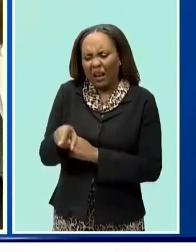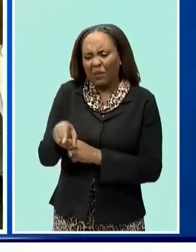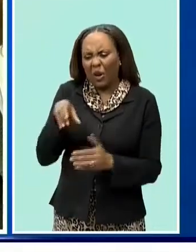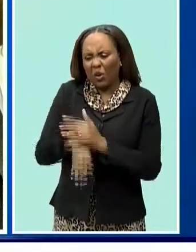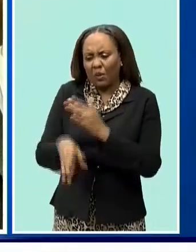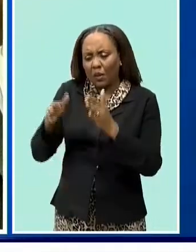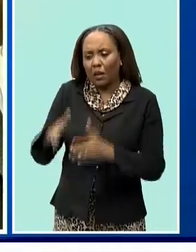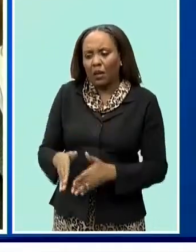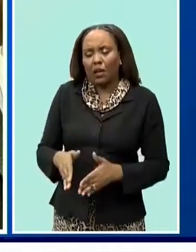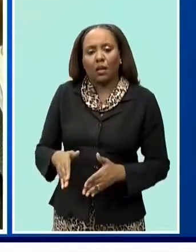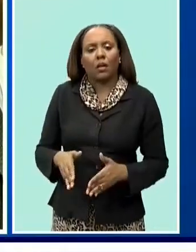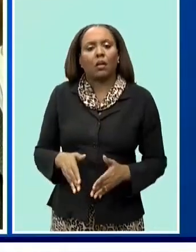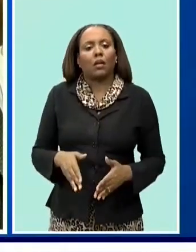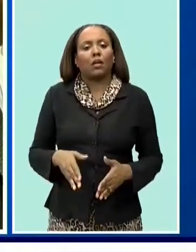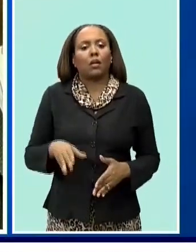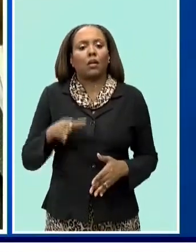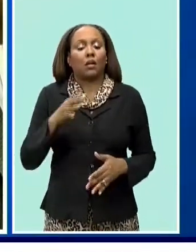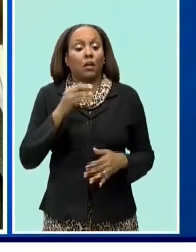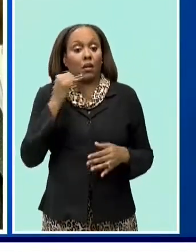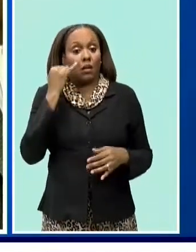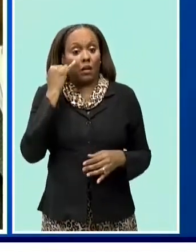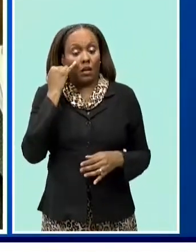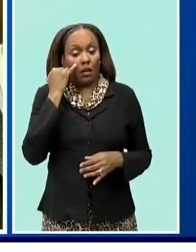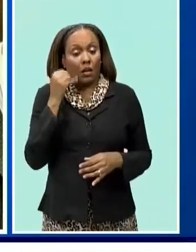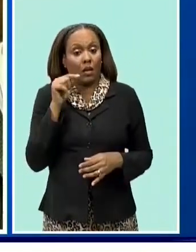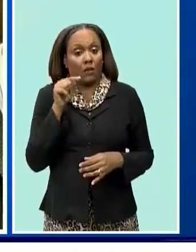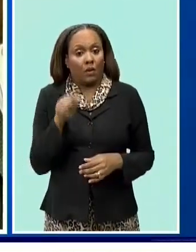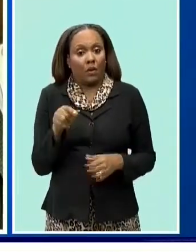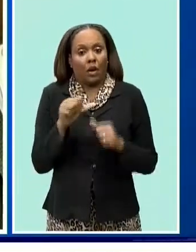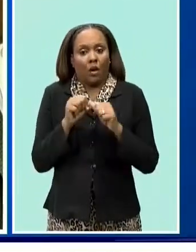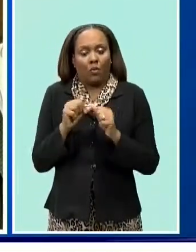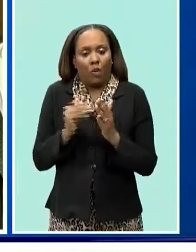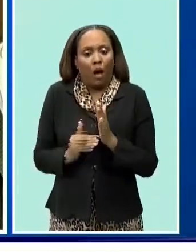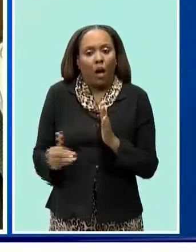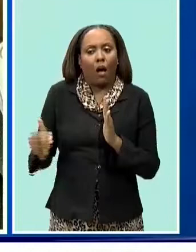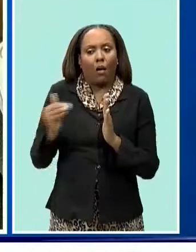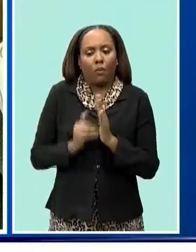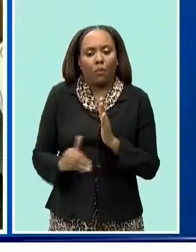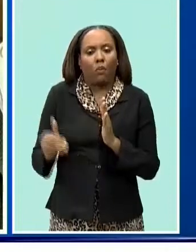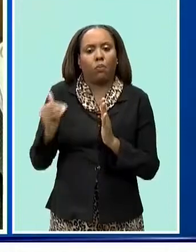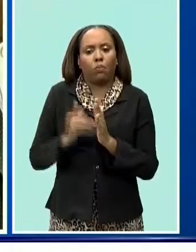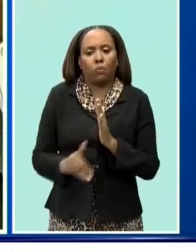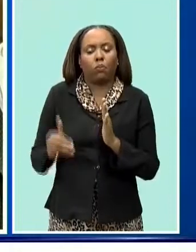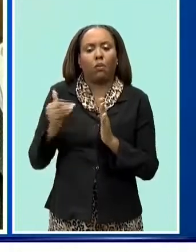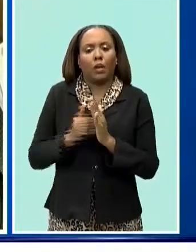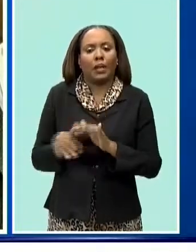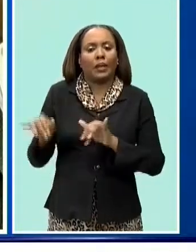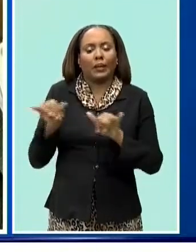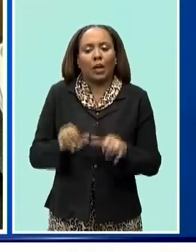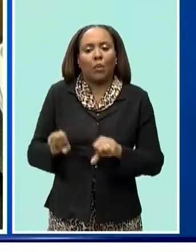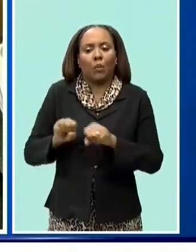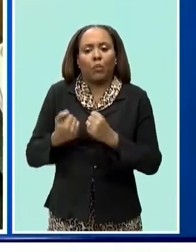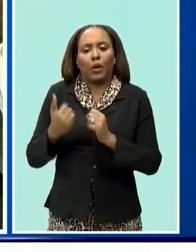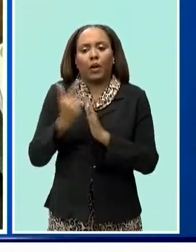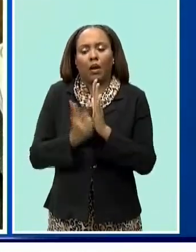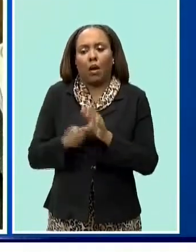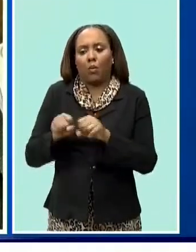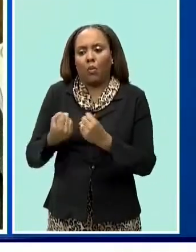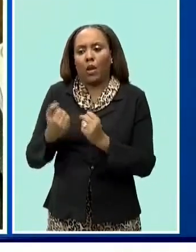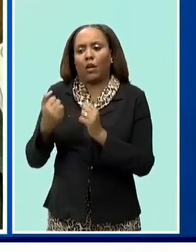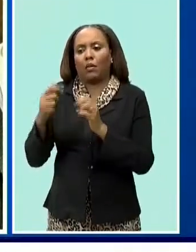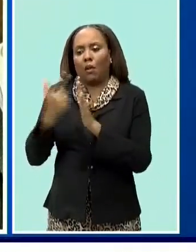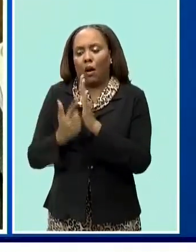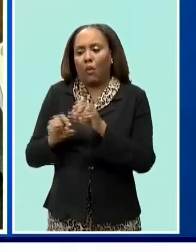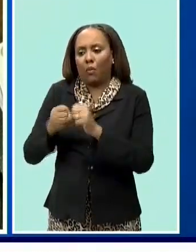And it is only when you are persistently repeating the same thing that you then go before